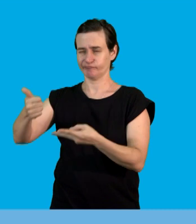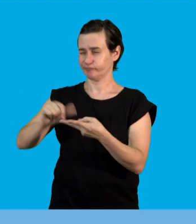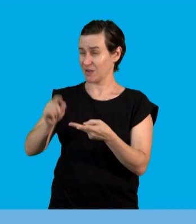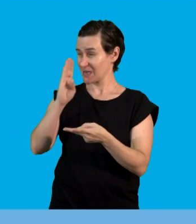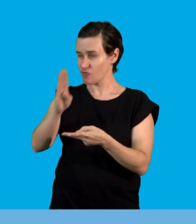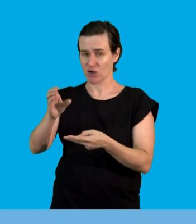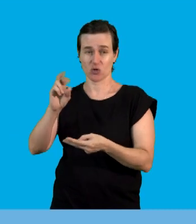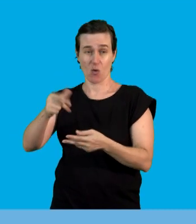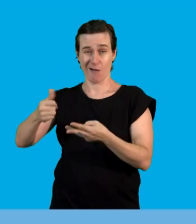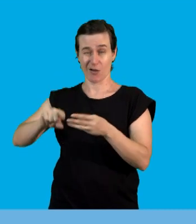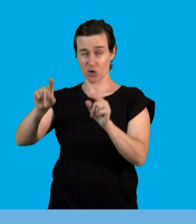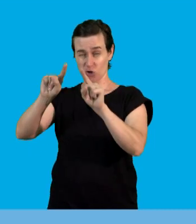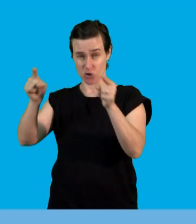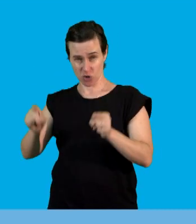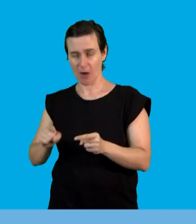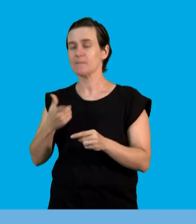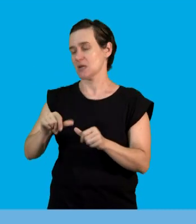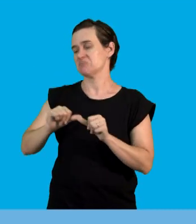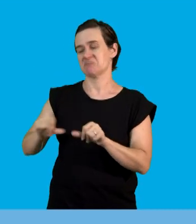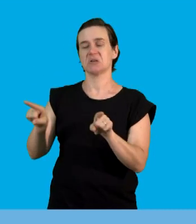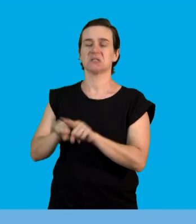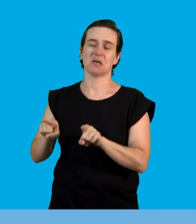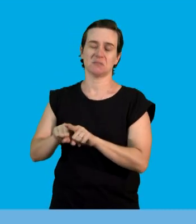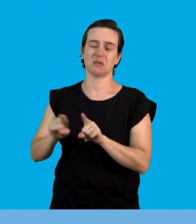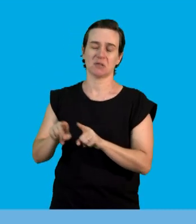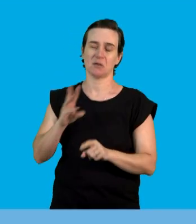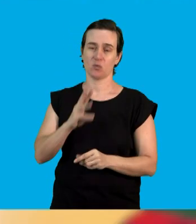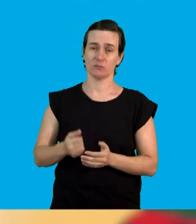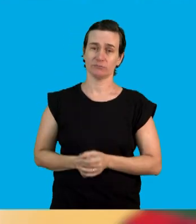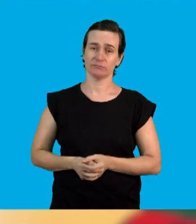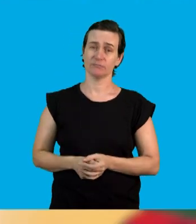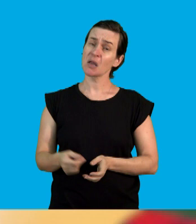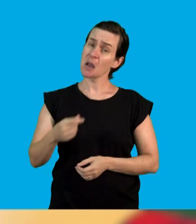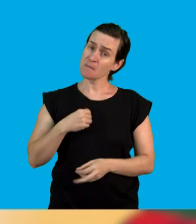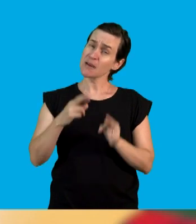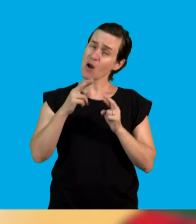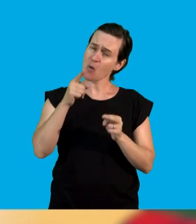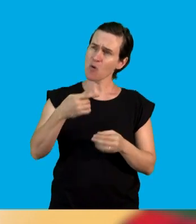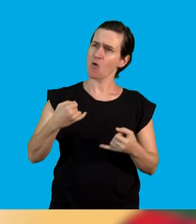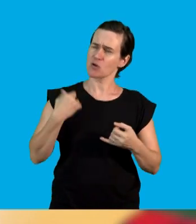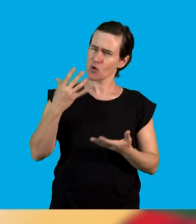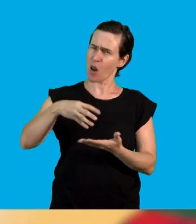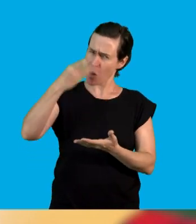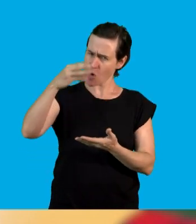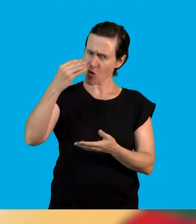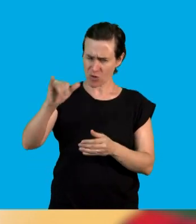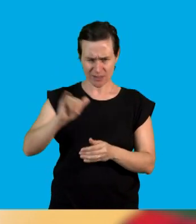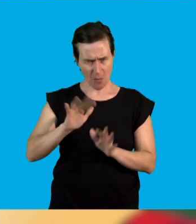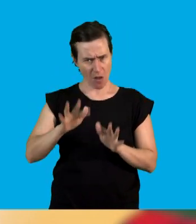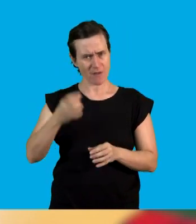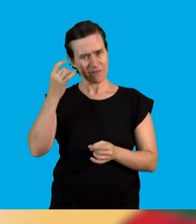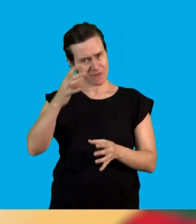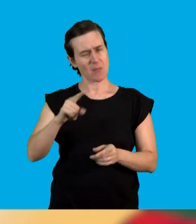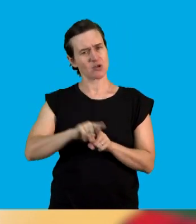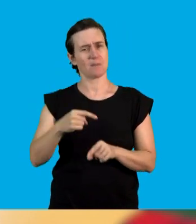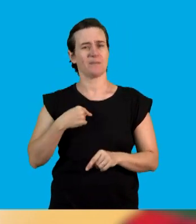object is going to remain the same. Now, with that said, I hope you learned as much information as I did, and